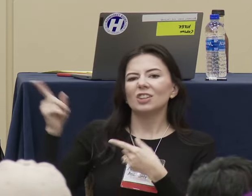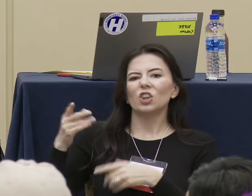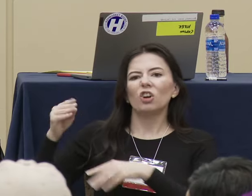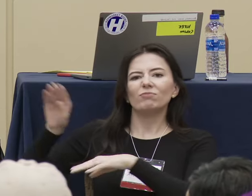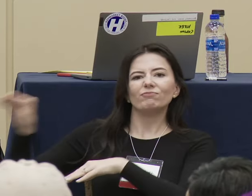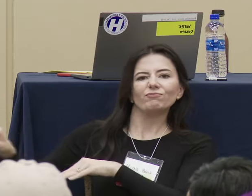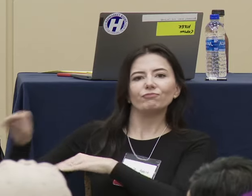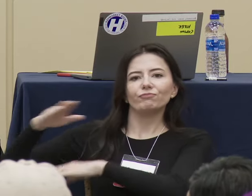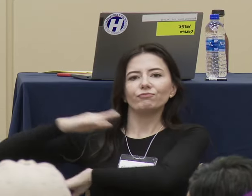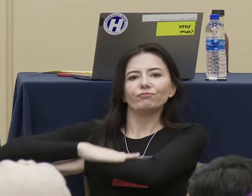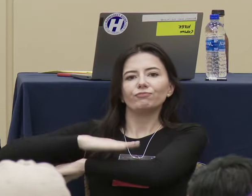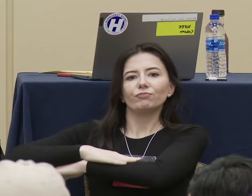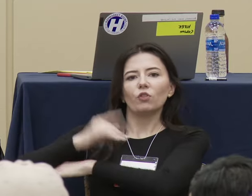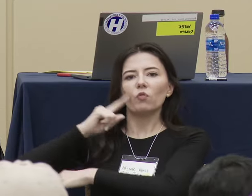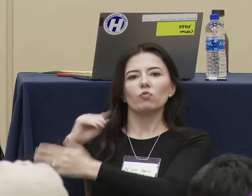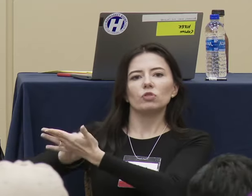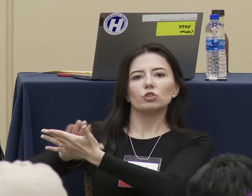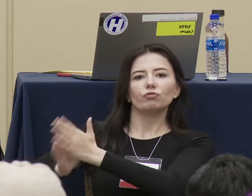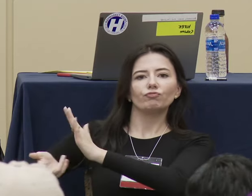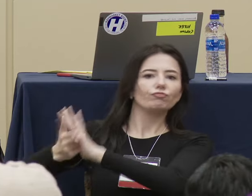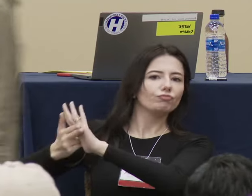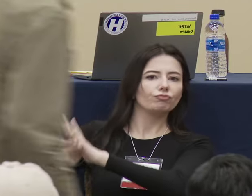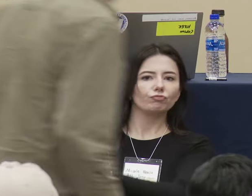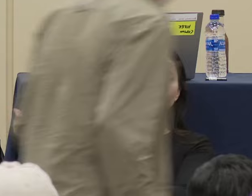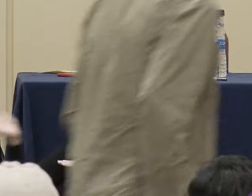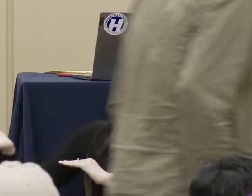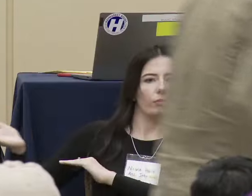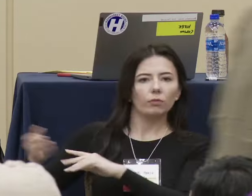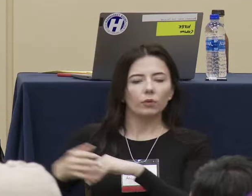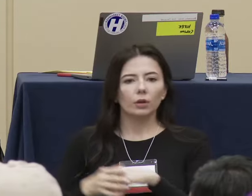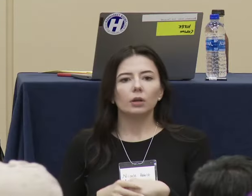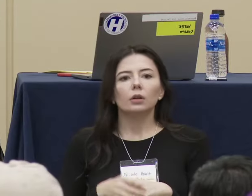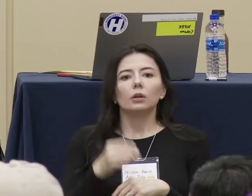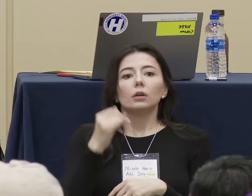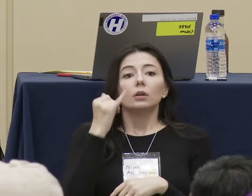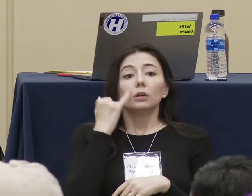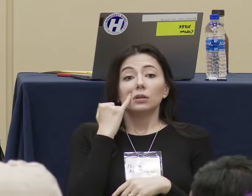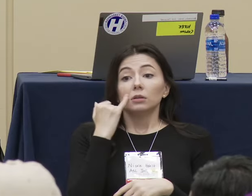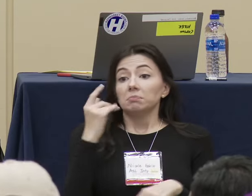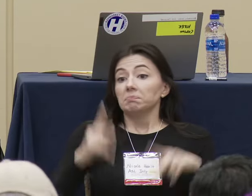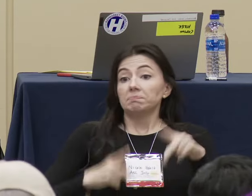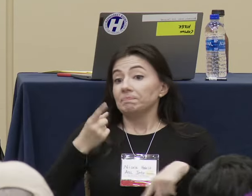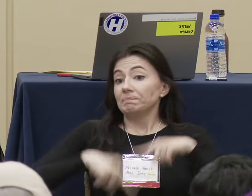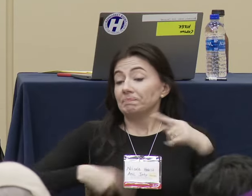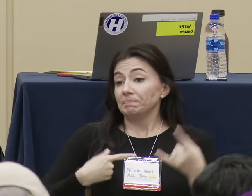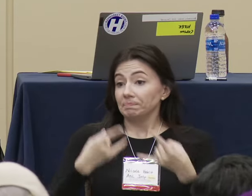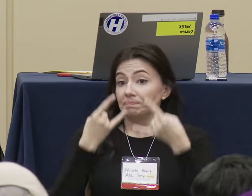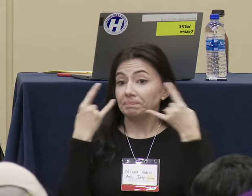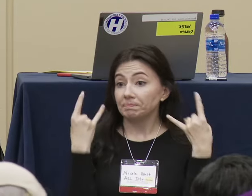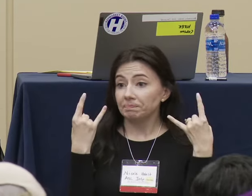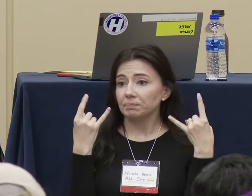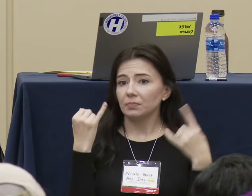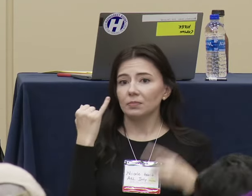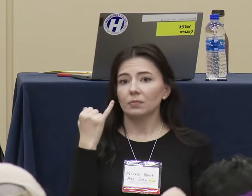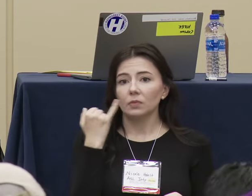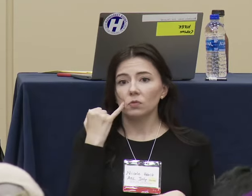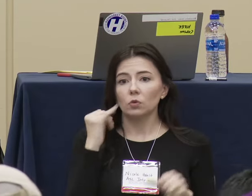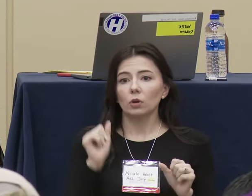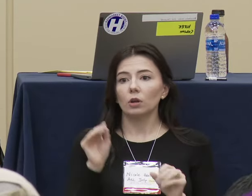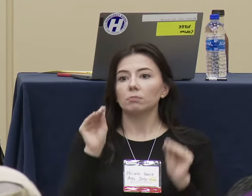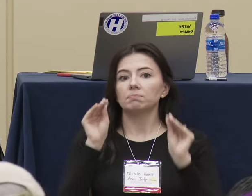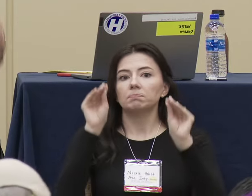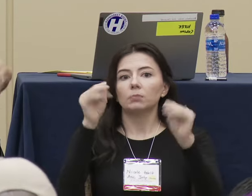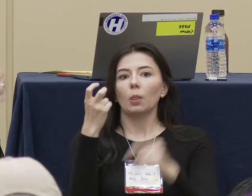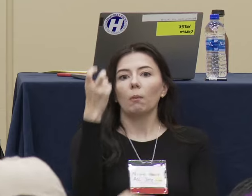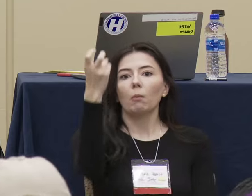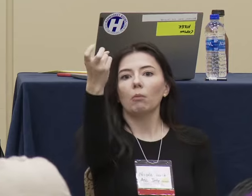table. And also, since if people can't wear masks, if you can just be in the back of the room or